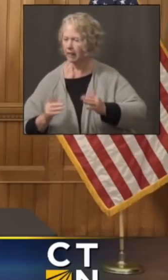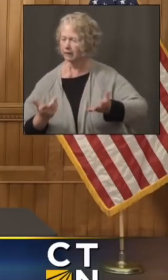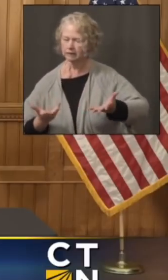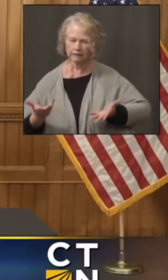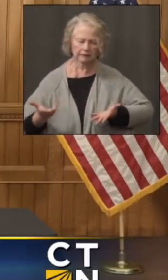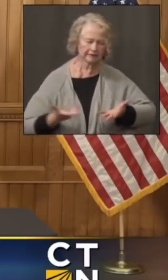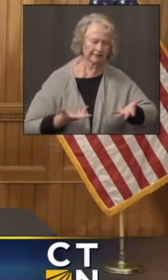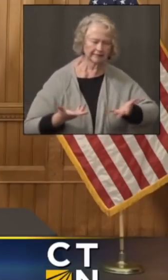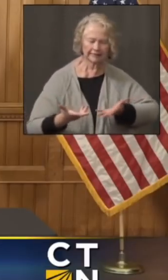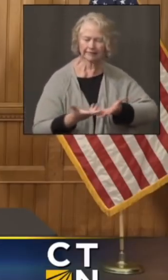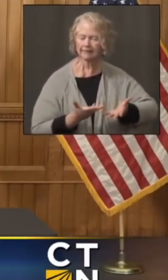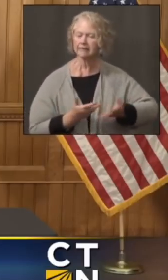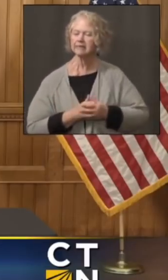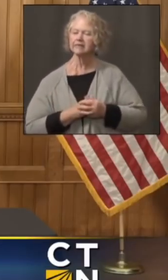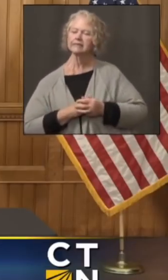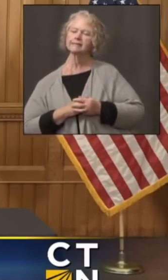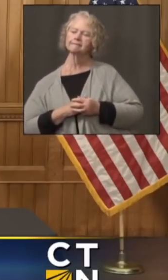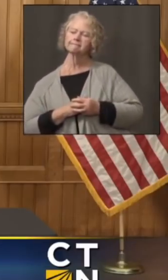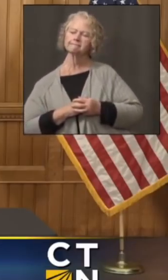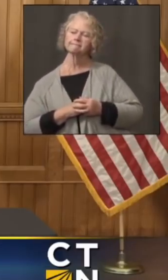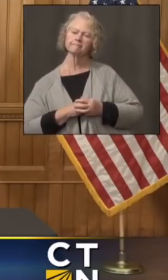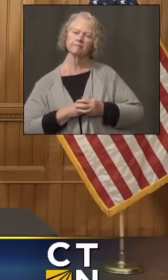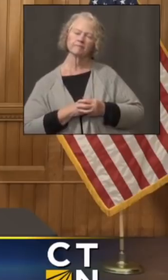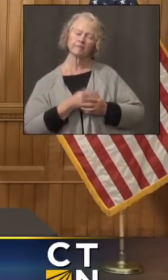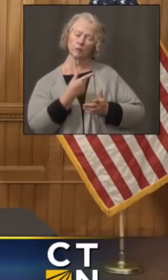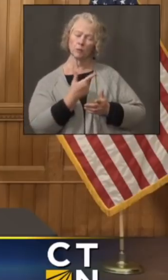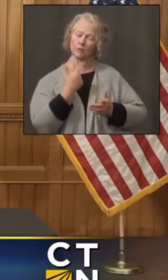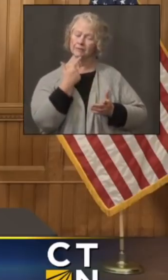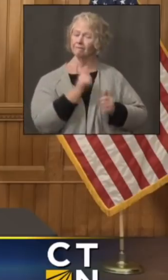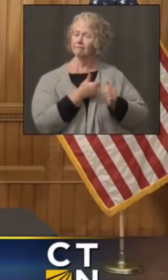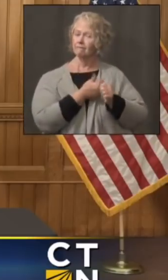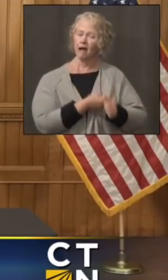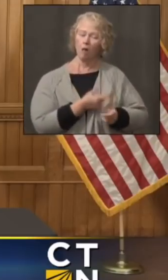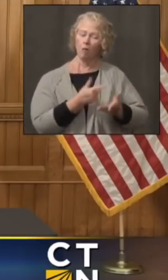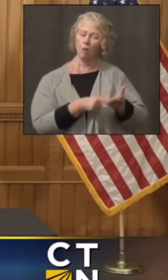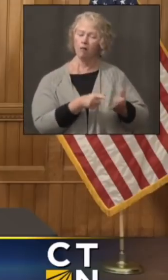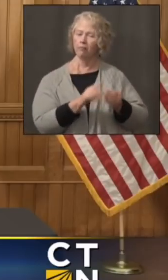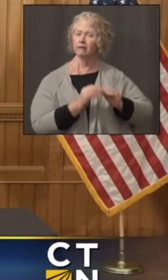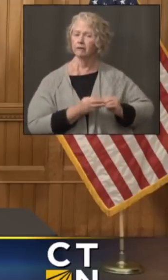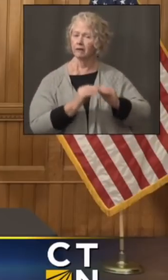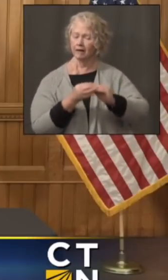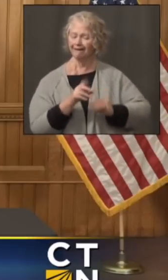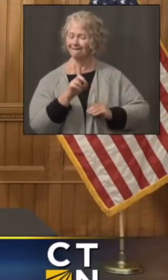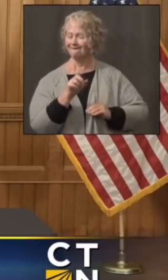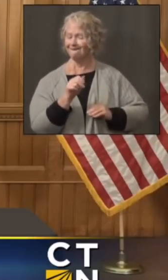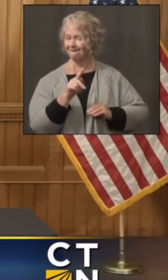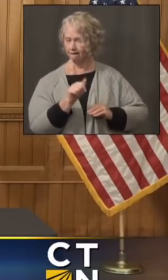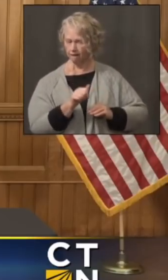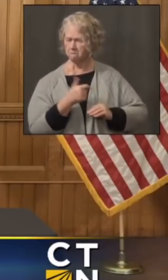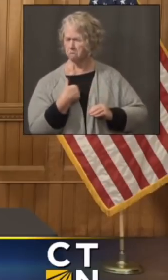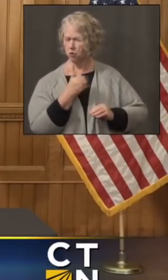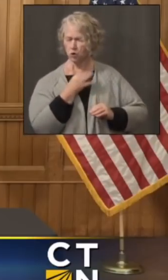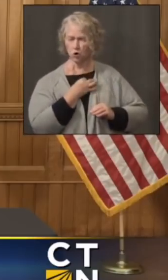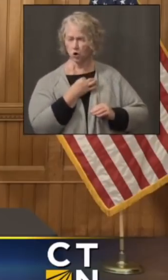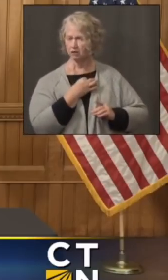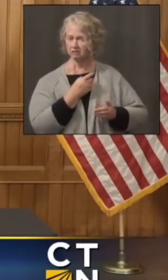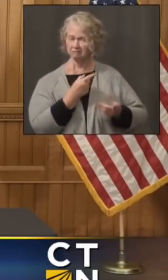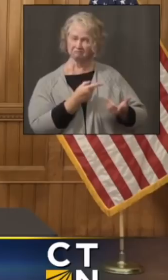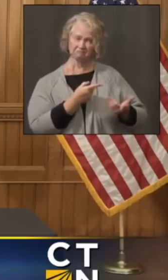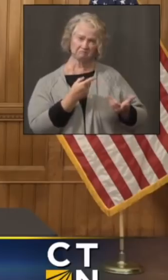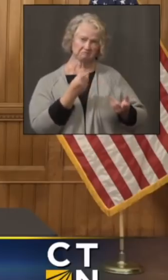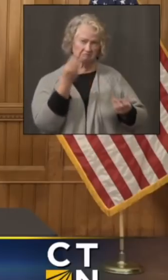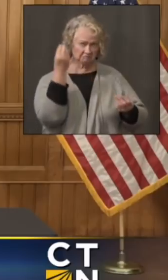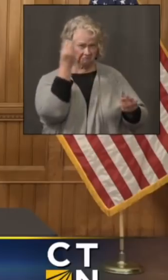When you talk about, and Jim mentioned letting the data decide, is there a number in your mind? I mean, 3 and 4 got